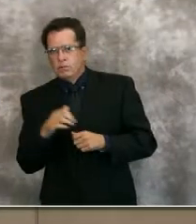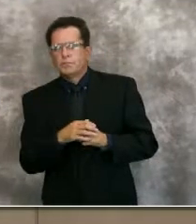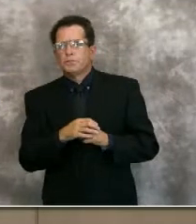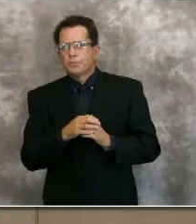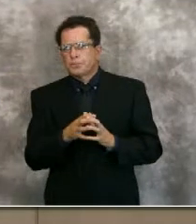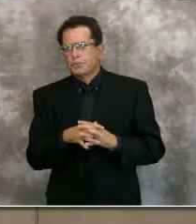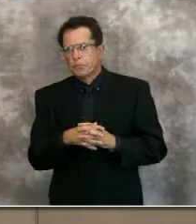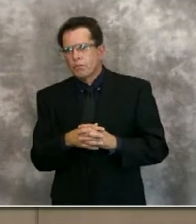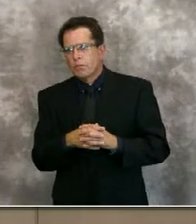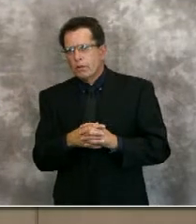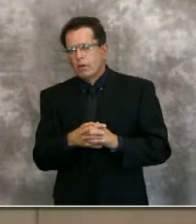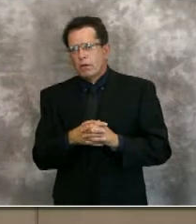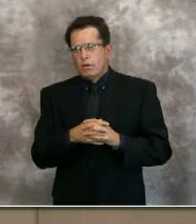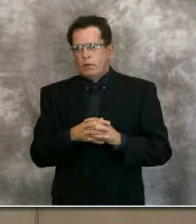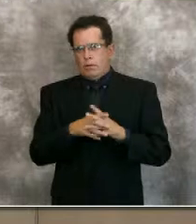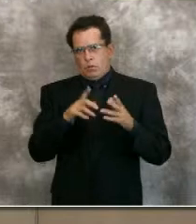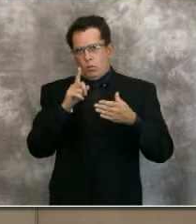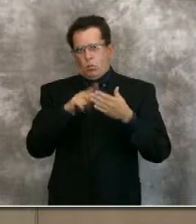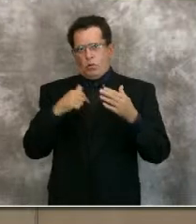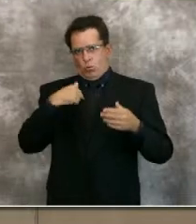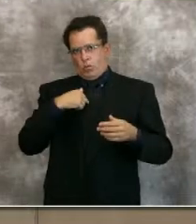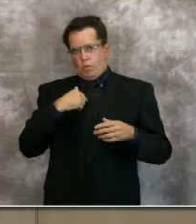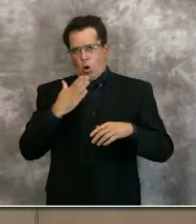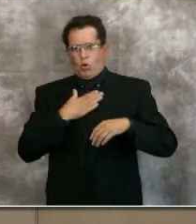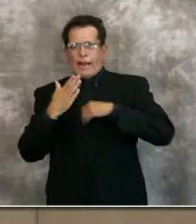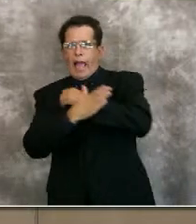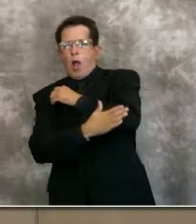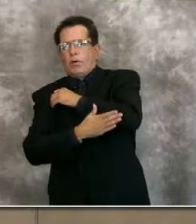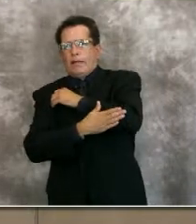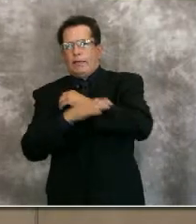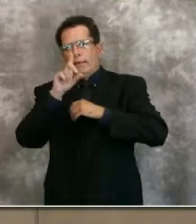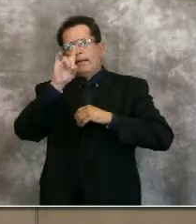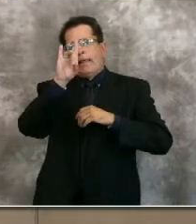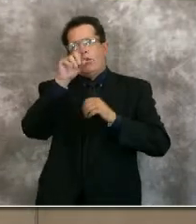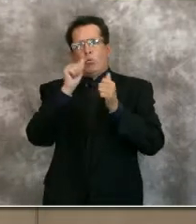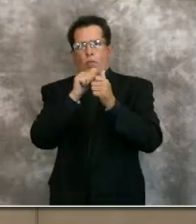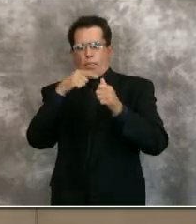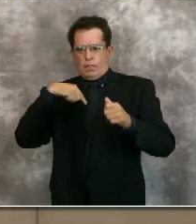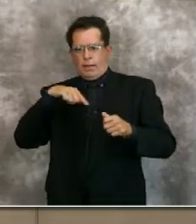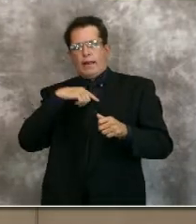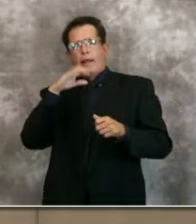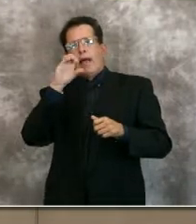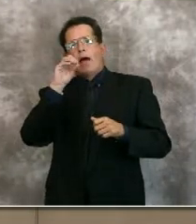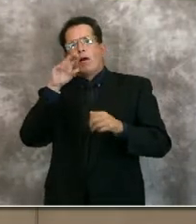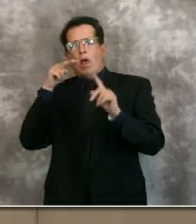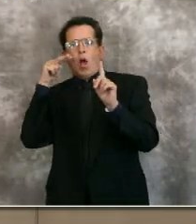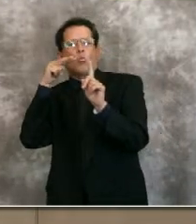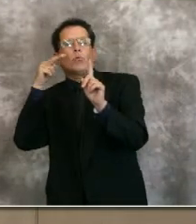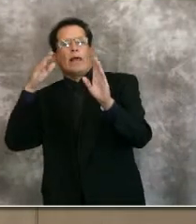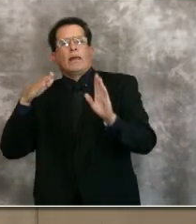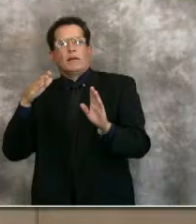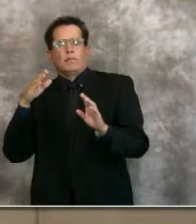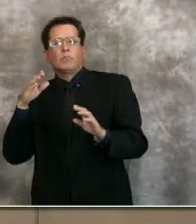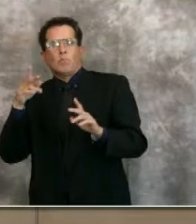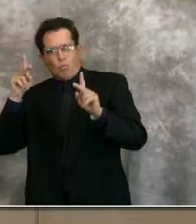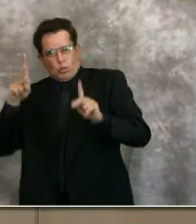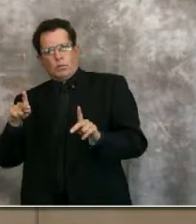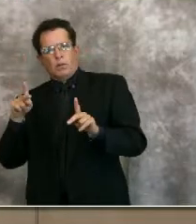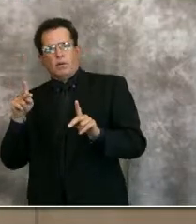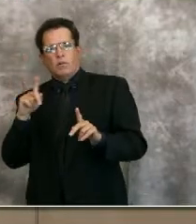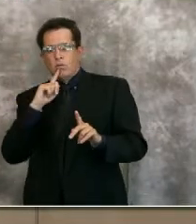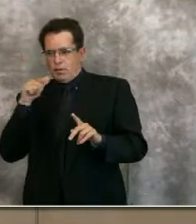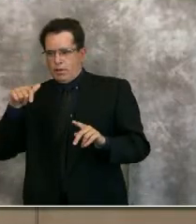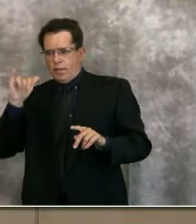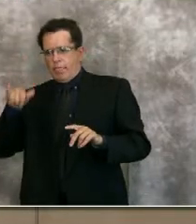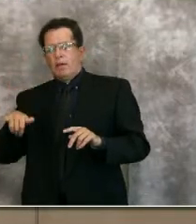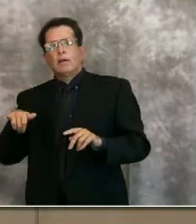response, what our county did with our community outreach workers, what we call promotores, is just another element to